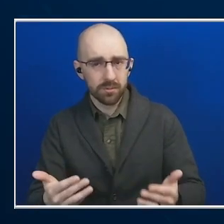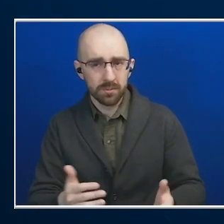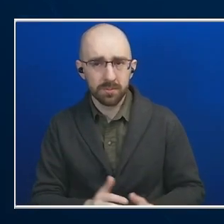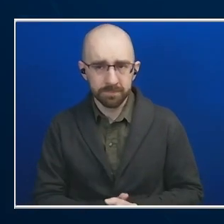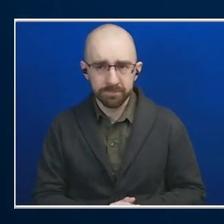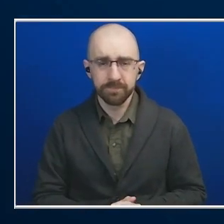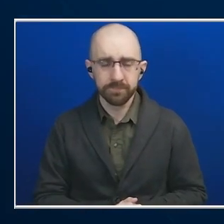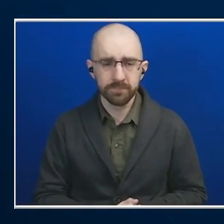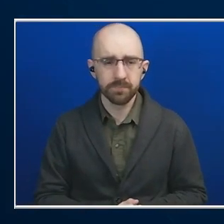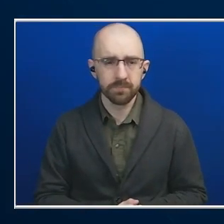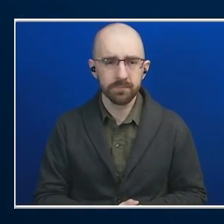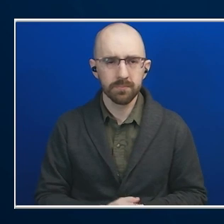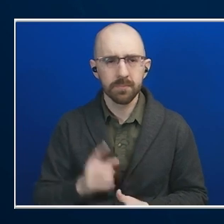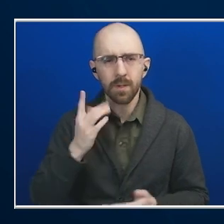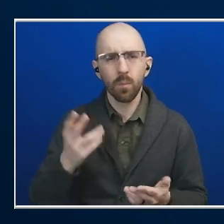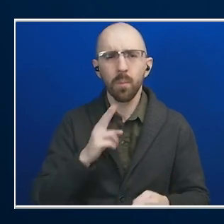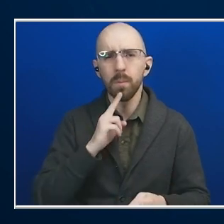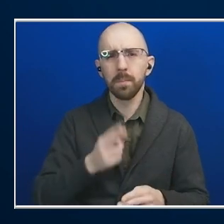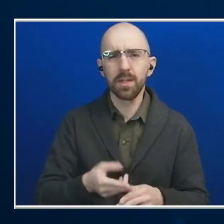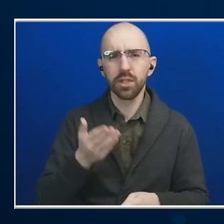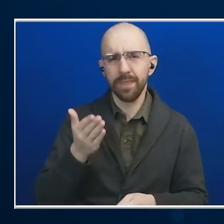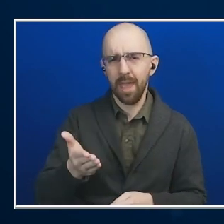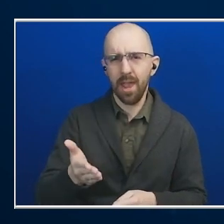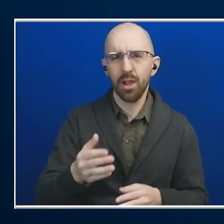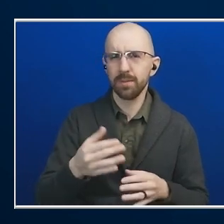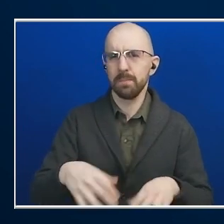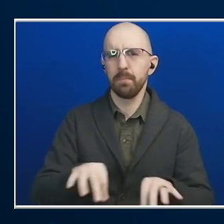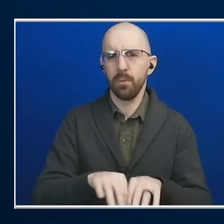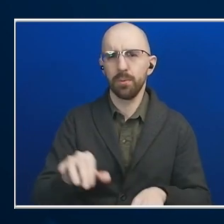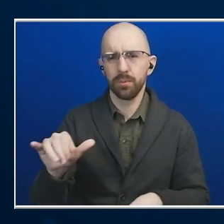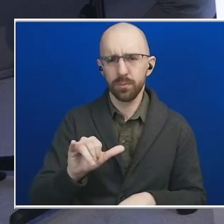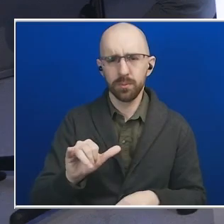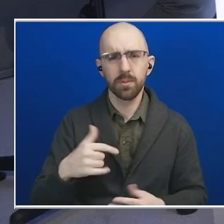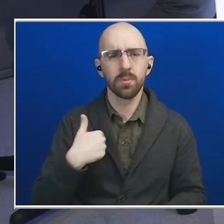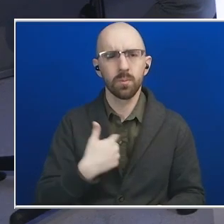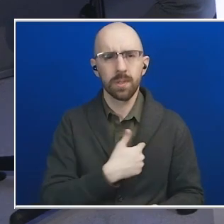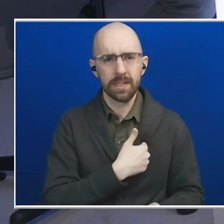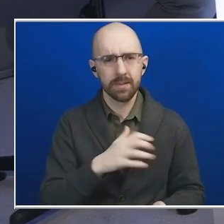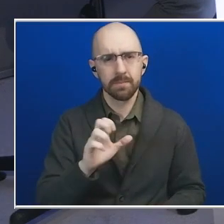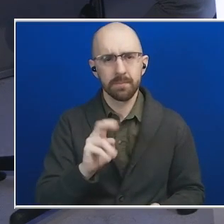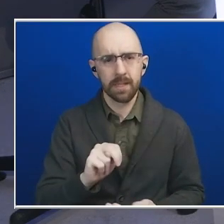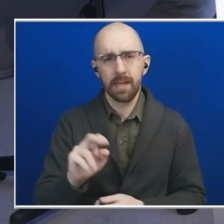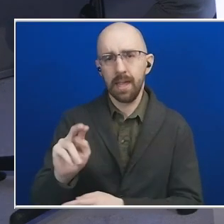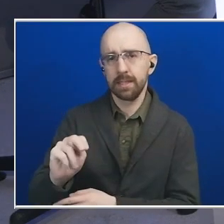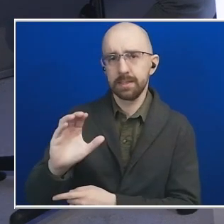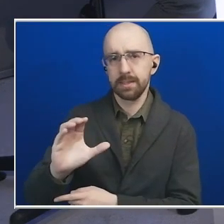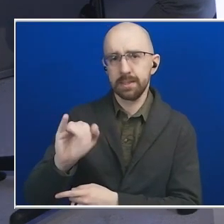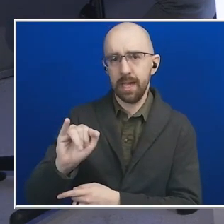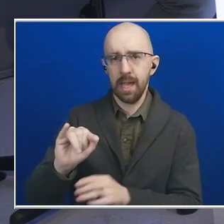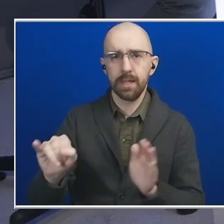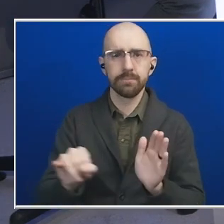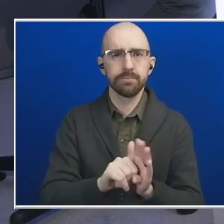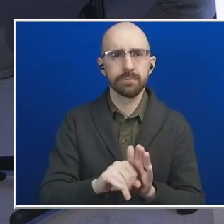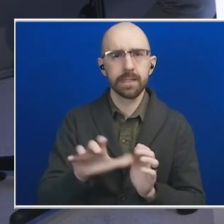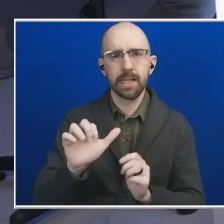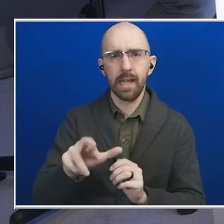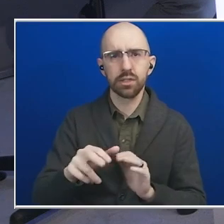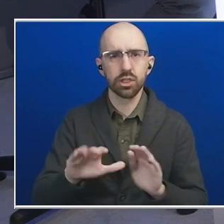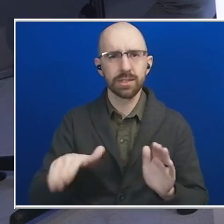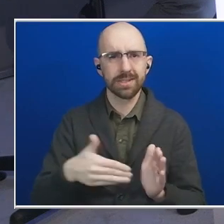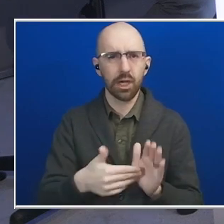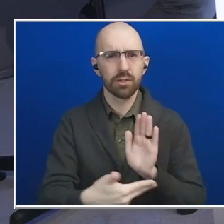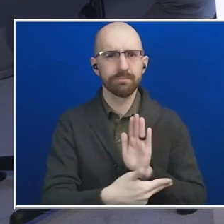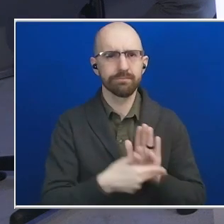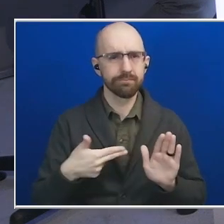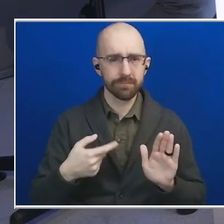what was mentioned there that's important is that we have been an NCI designated cancer center, but recently become even a